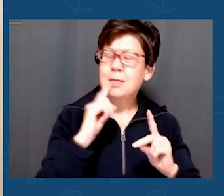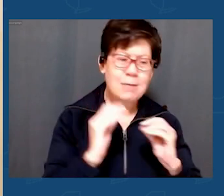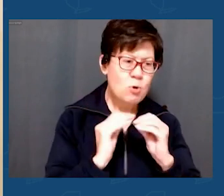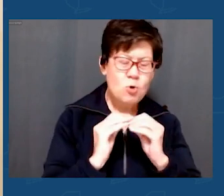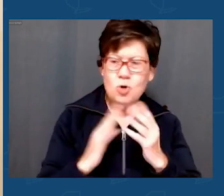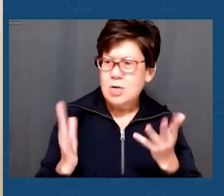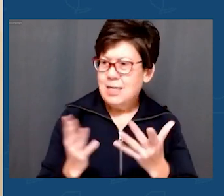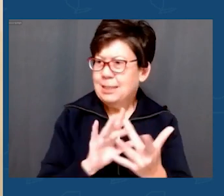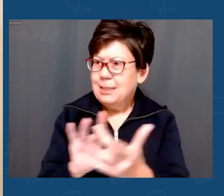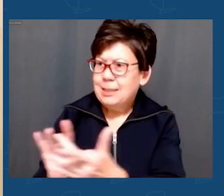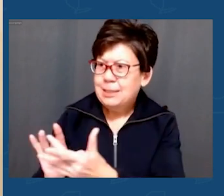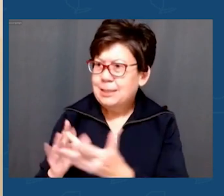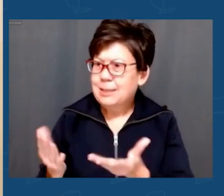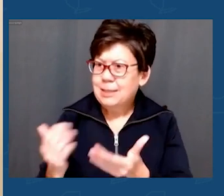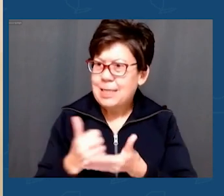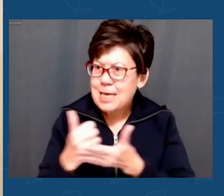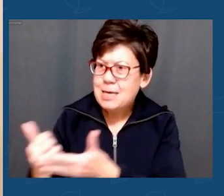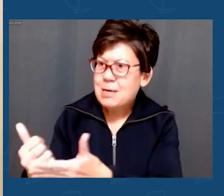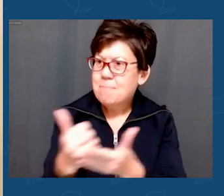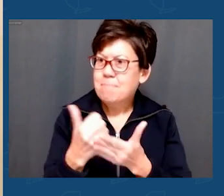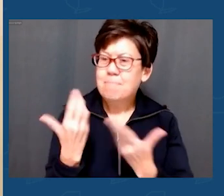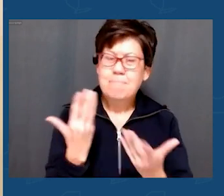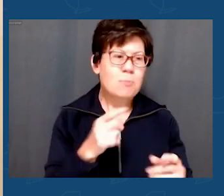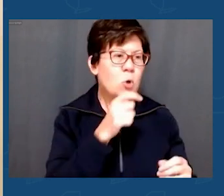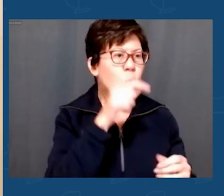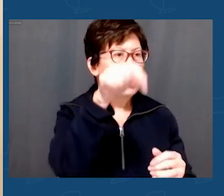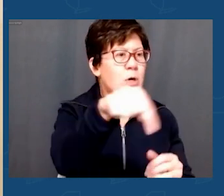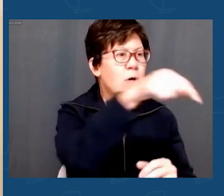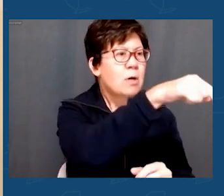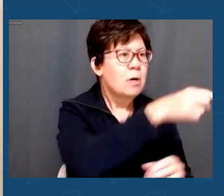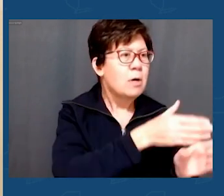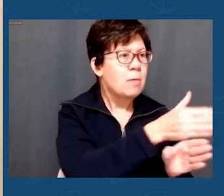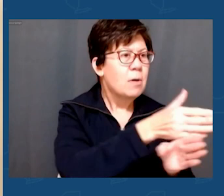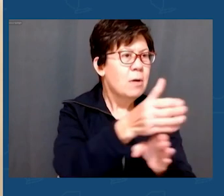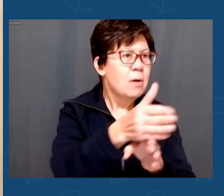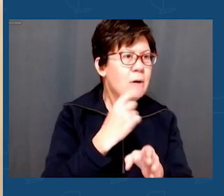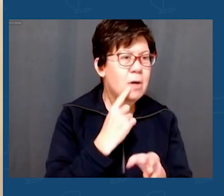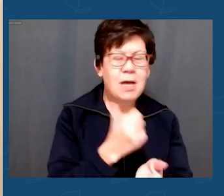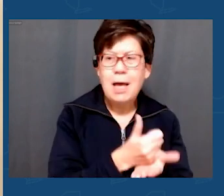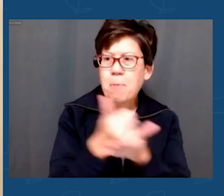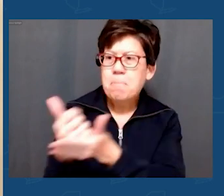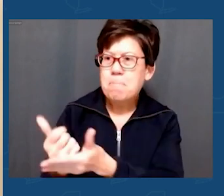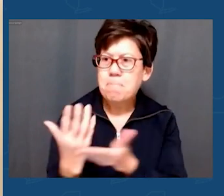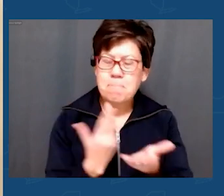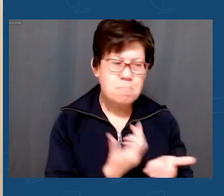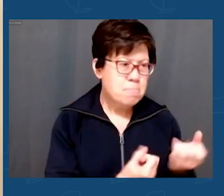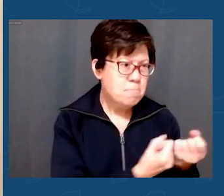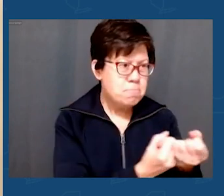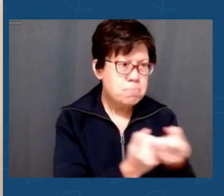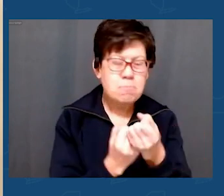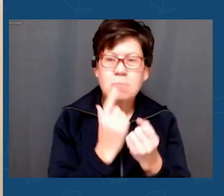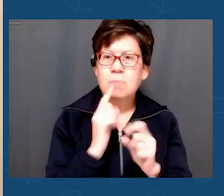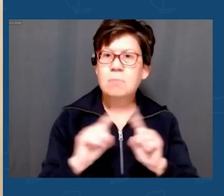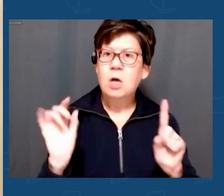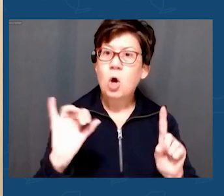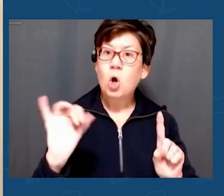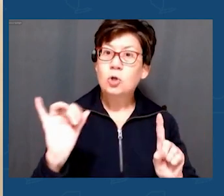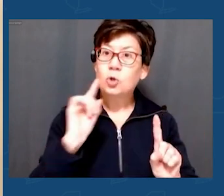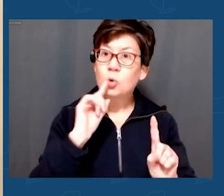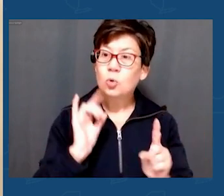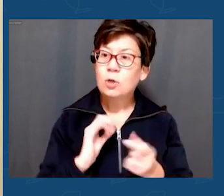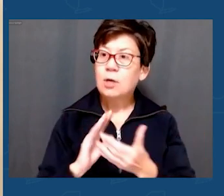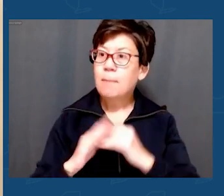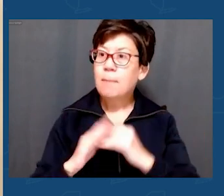for their local clinicians and their guidance counselors who play critical roles, but also building a